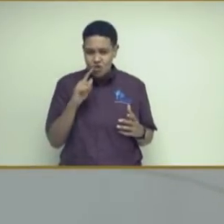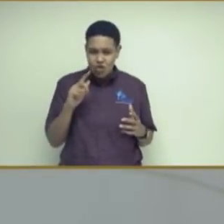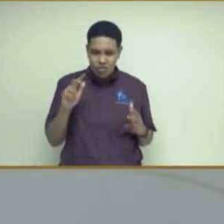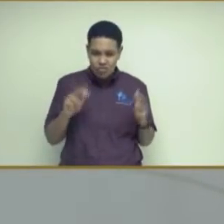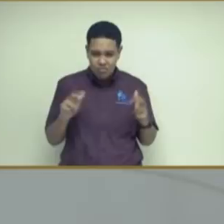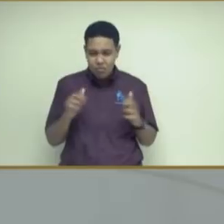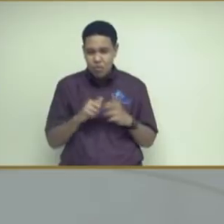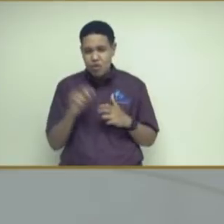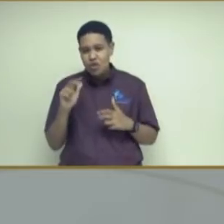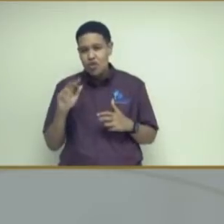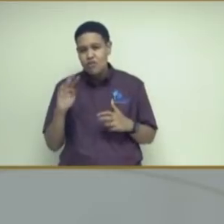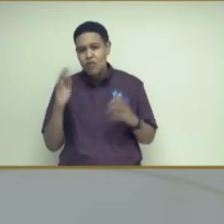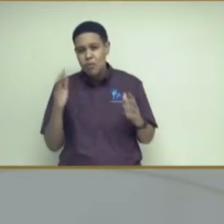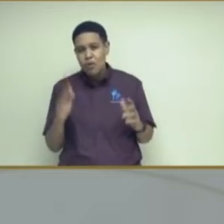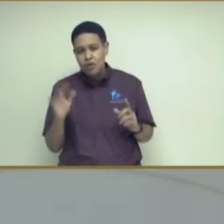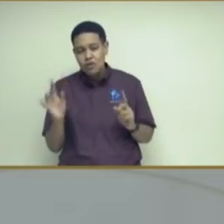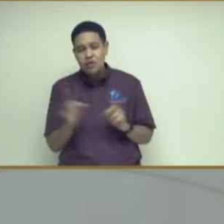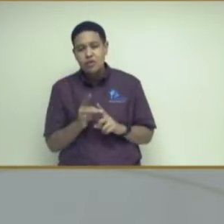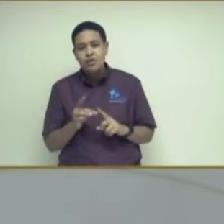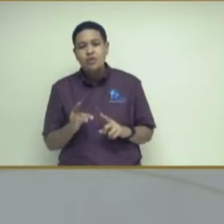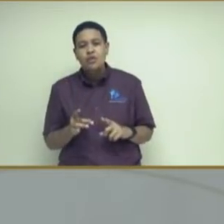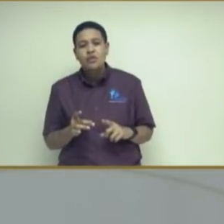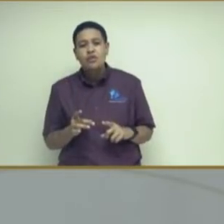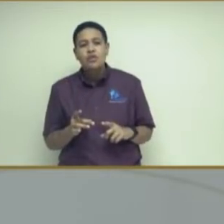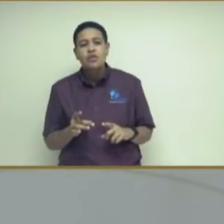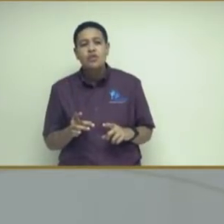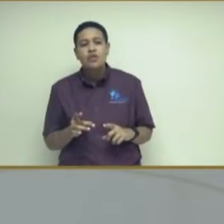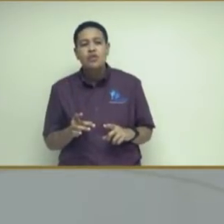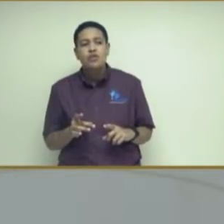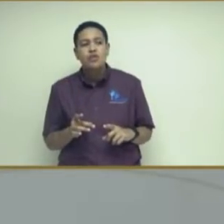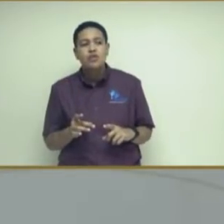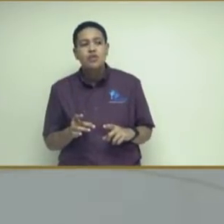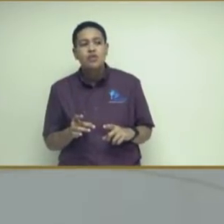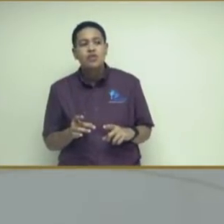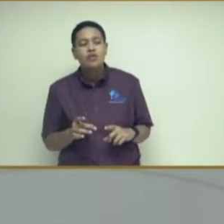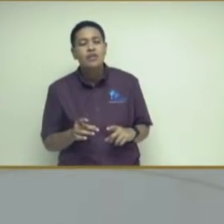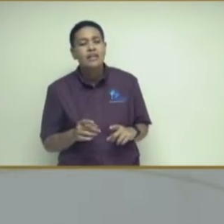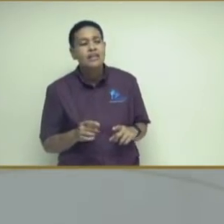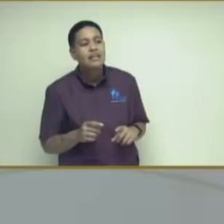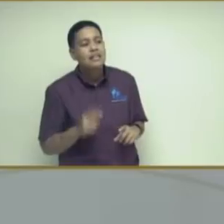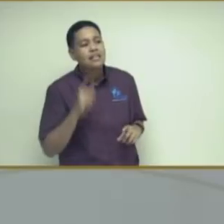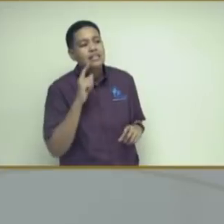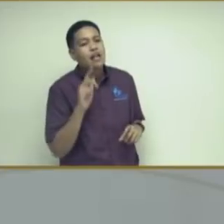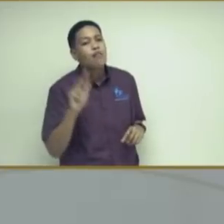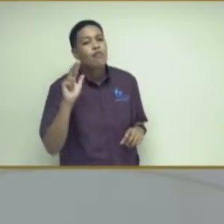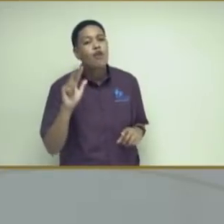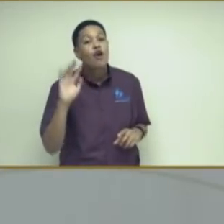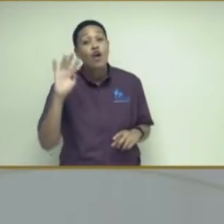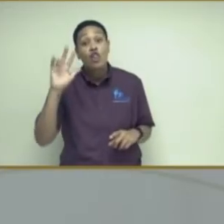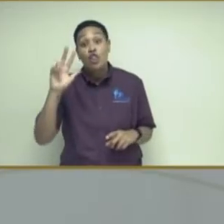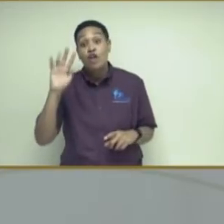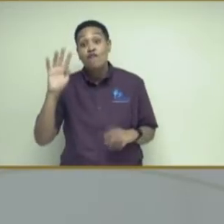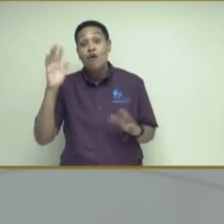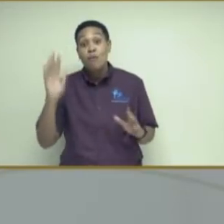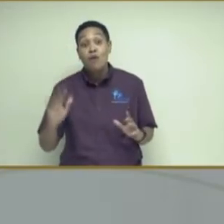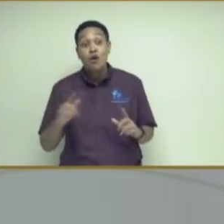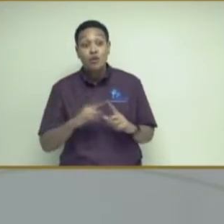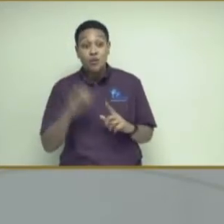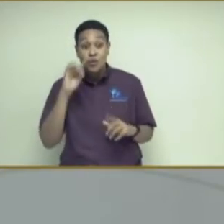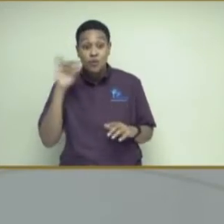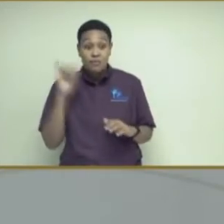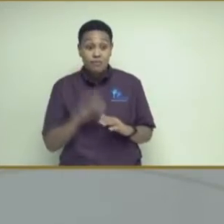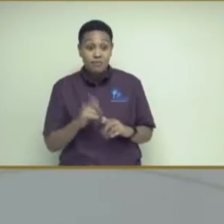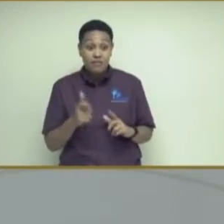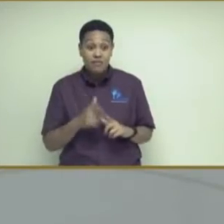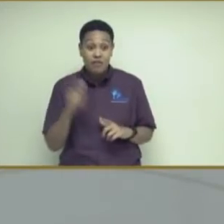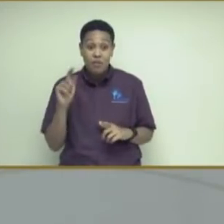34th case? What exactly was the question? 34th imported case was from Turks and Caicos.